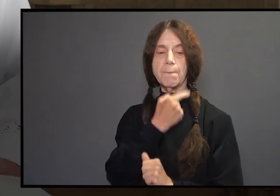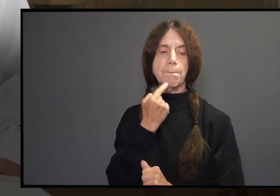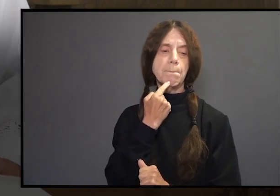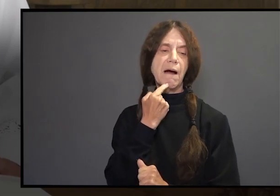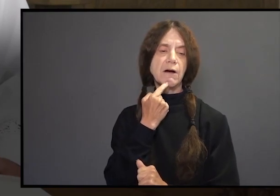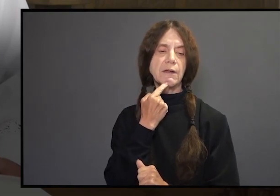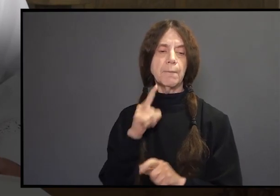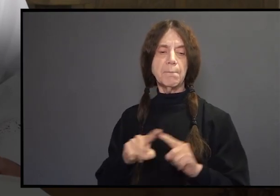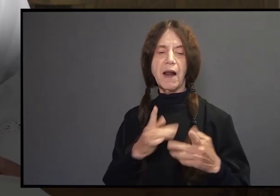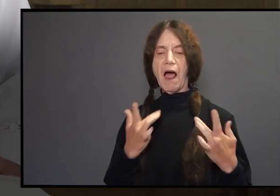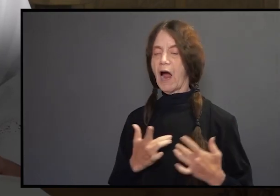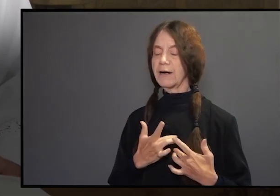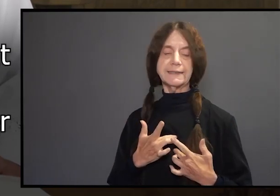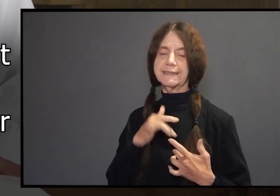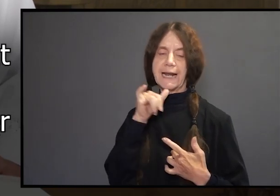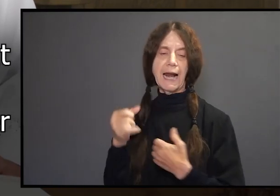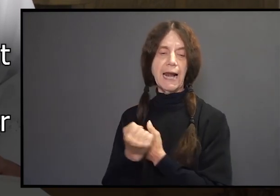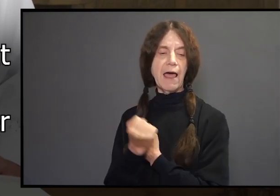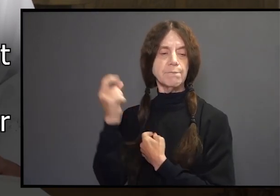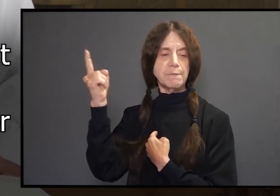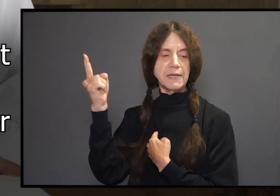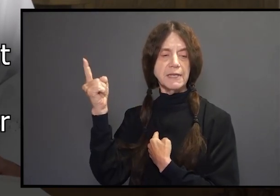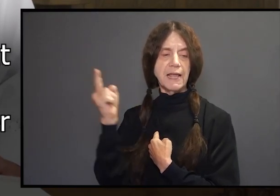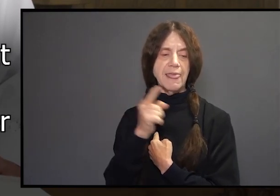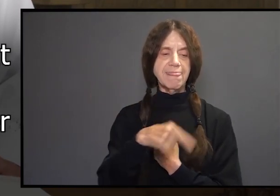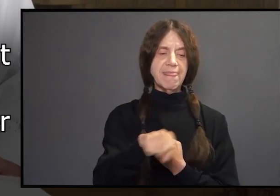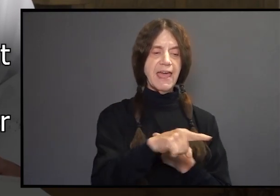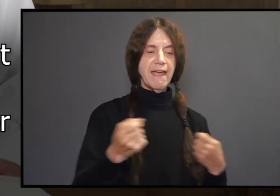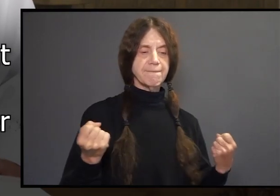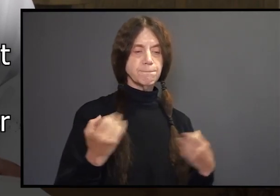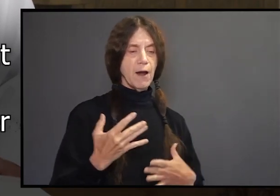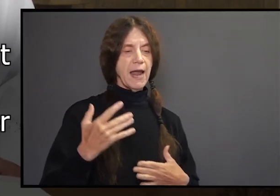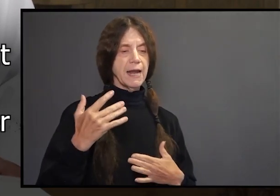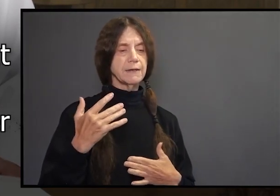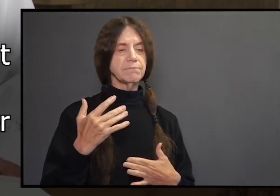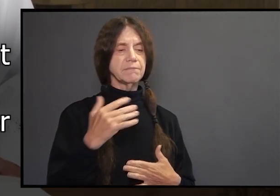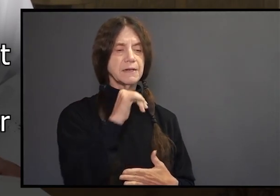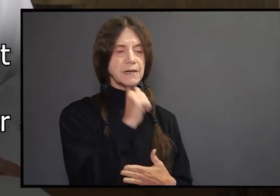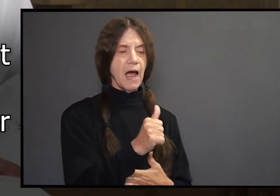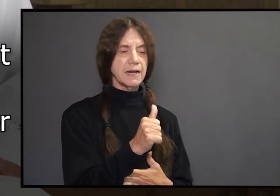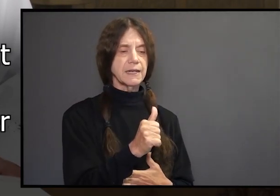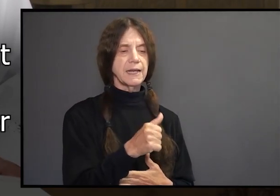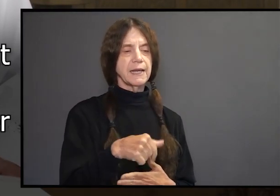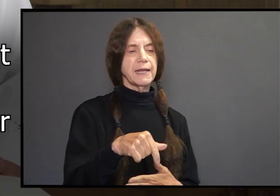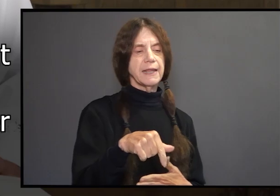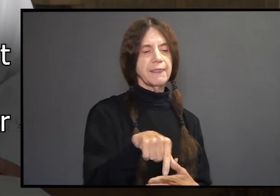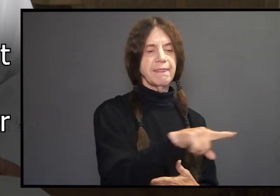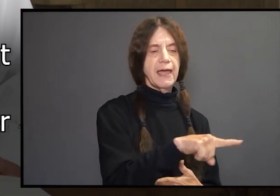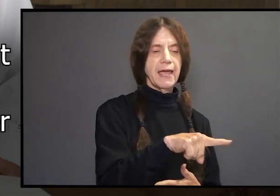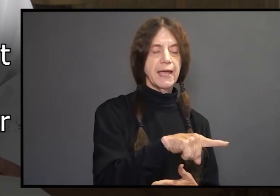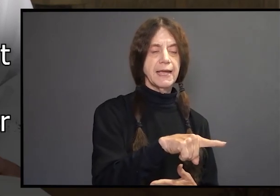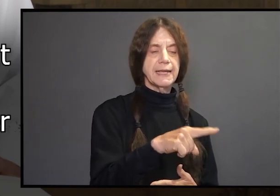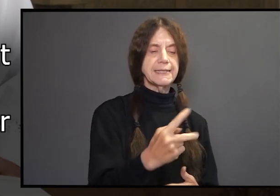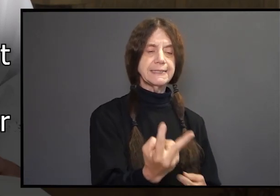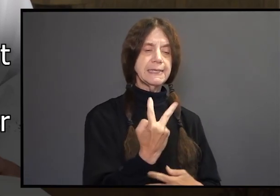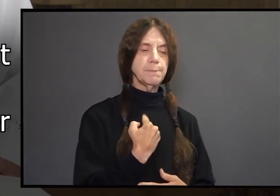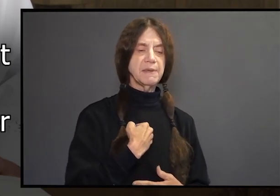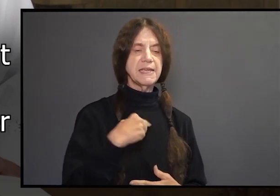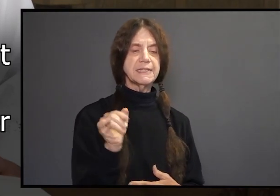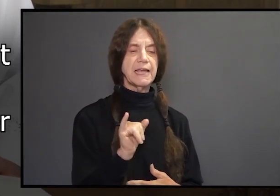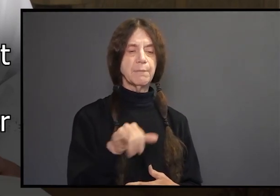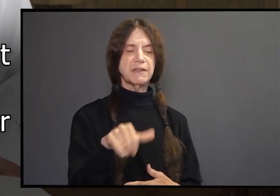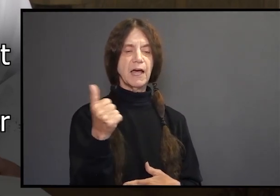while their hearts are far from me, and their fear of me is a commandment taught by men. Therefore,